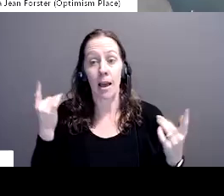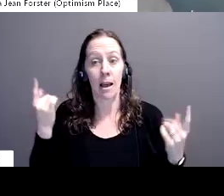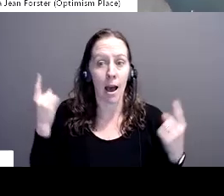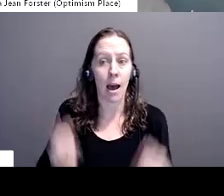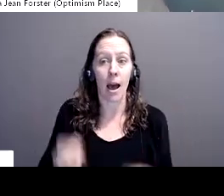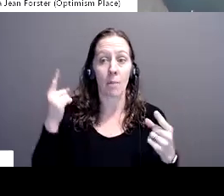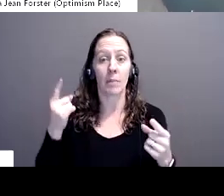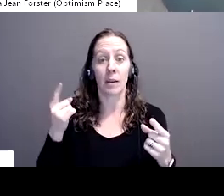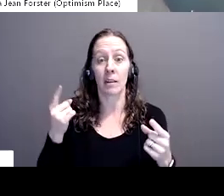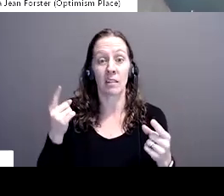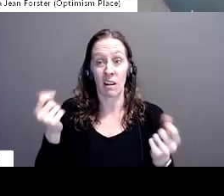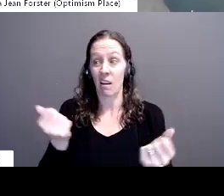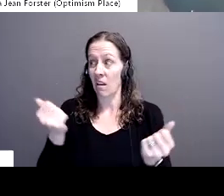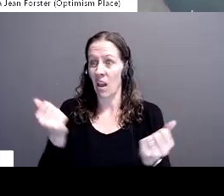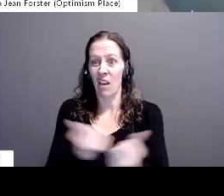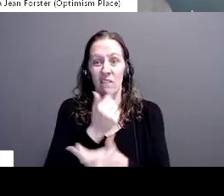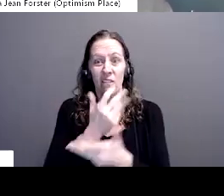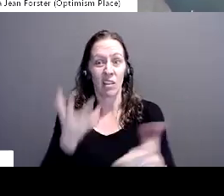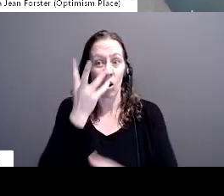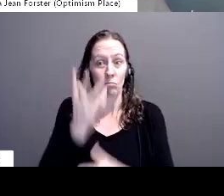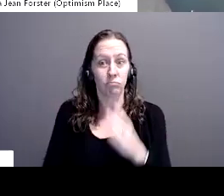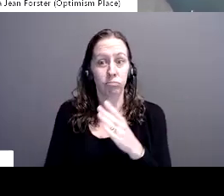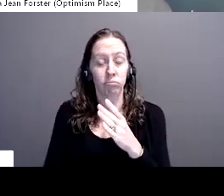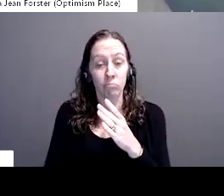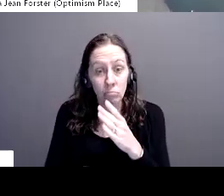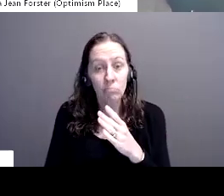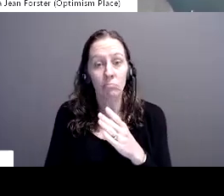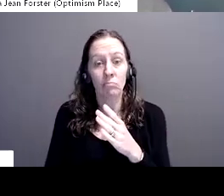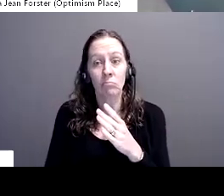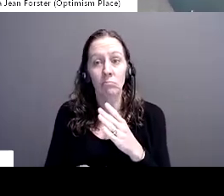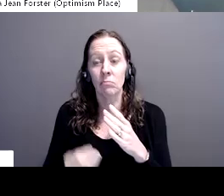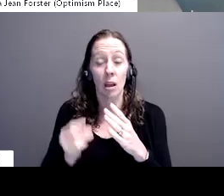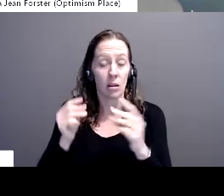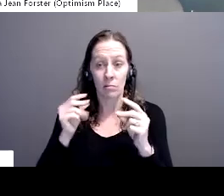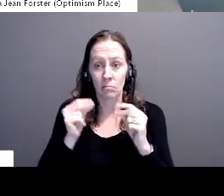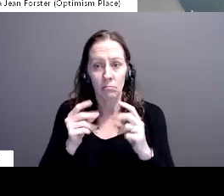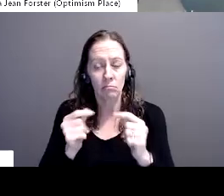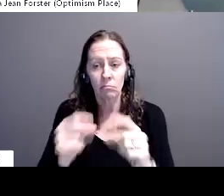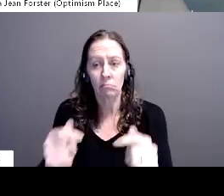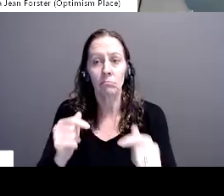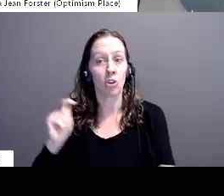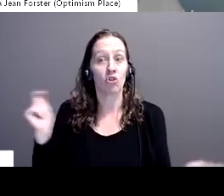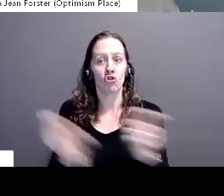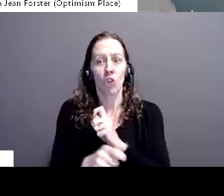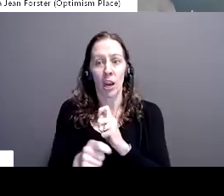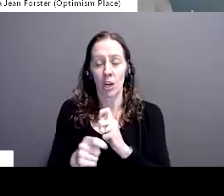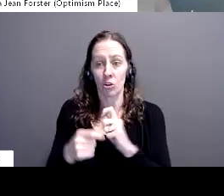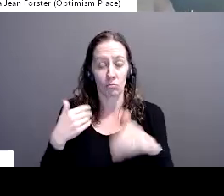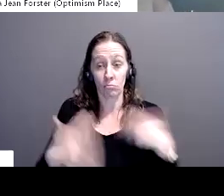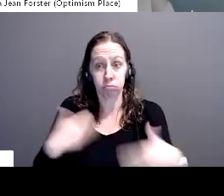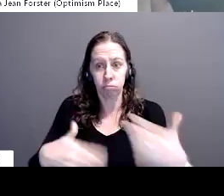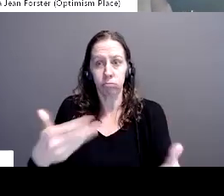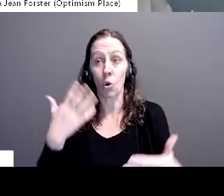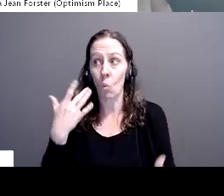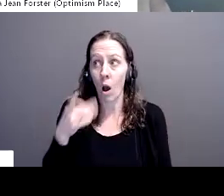the loss of everything, and then really this kind of rapid pace of change because they're